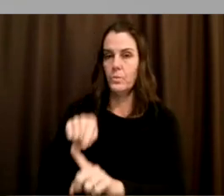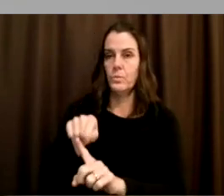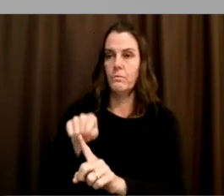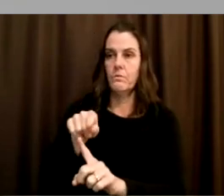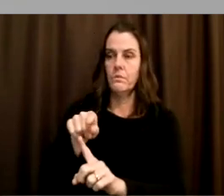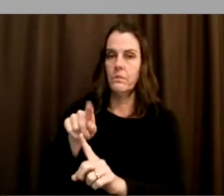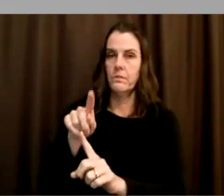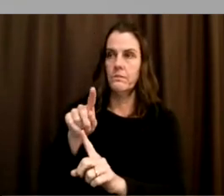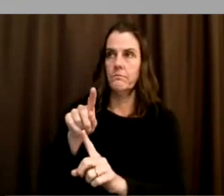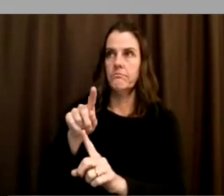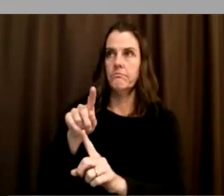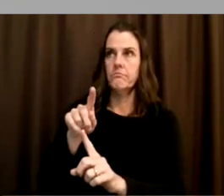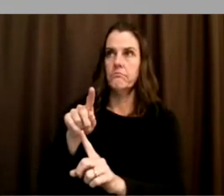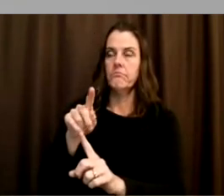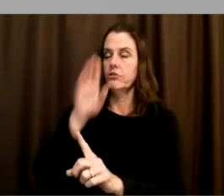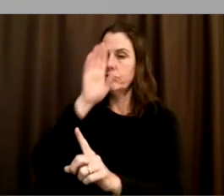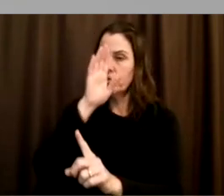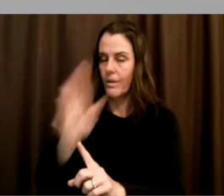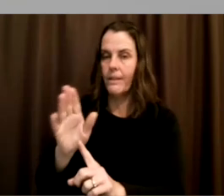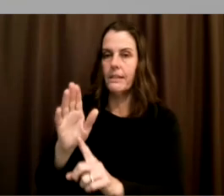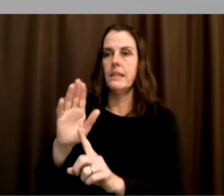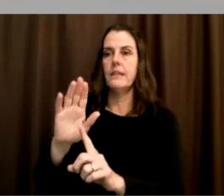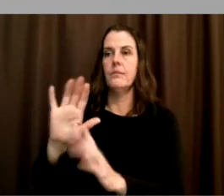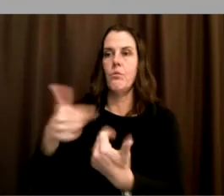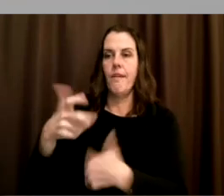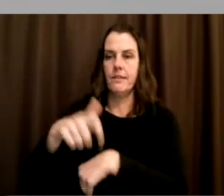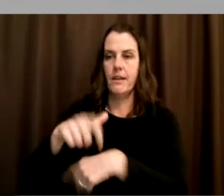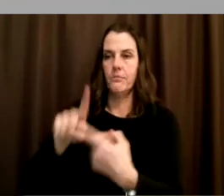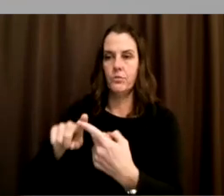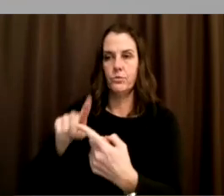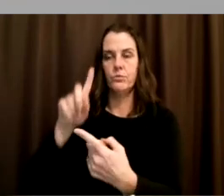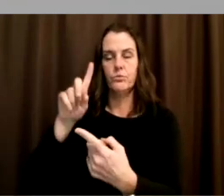devoting, efforts directly to, grant funded activities.